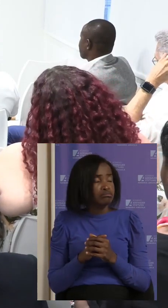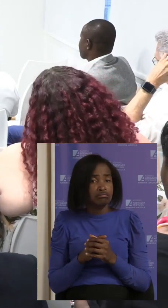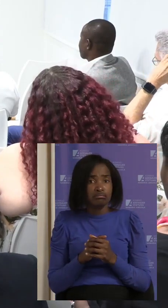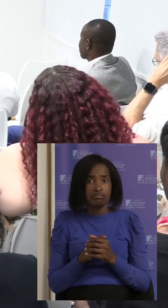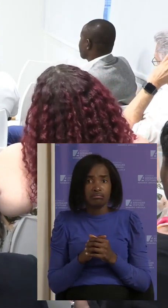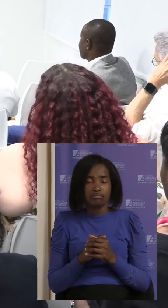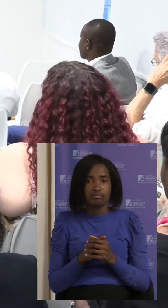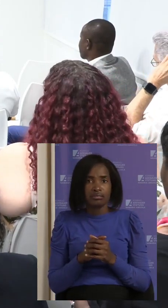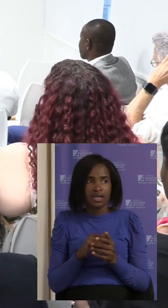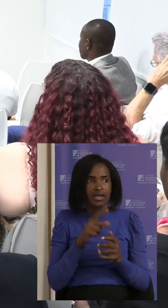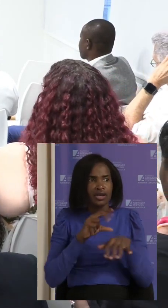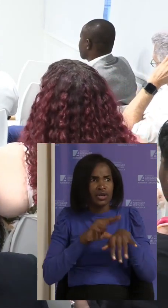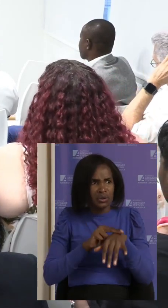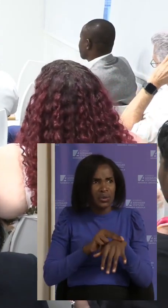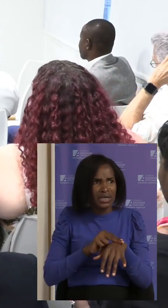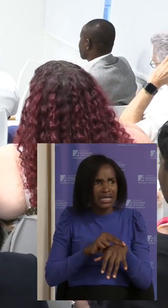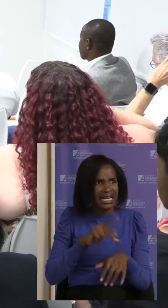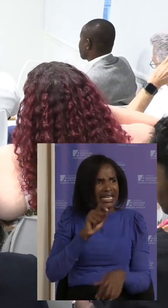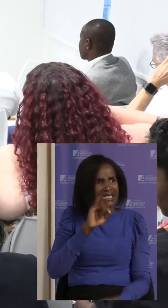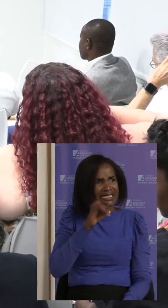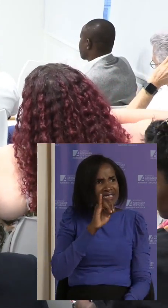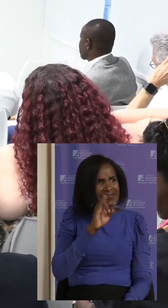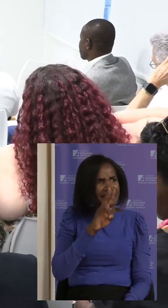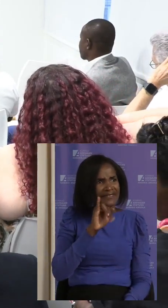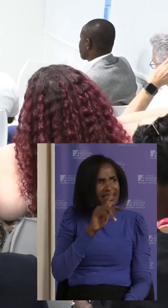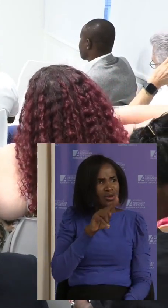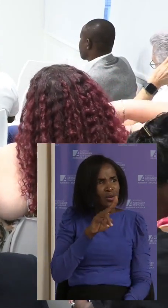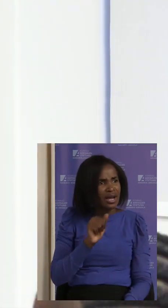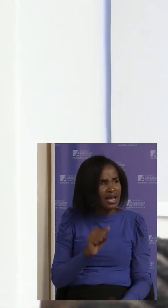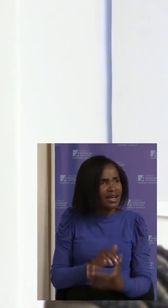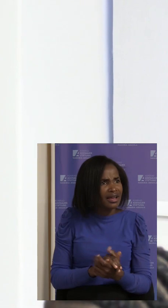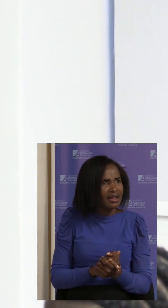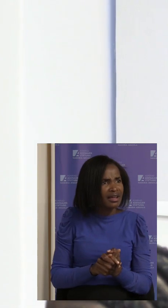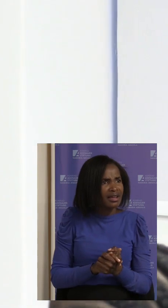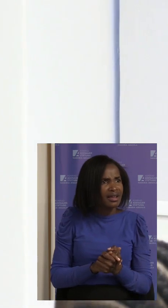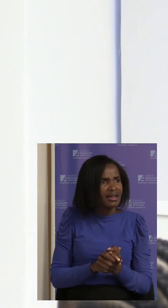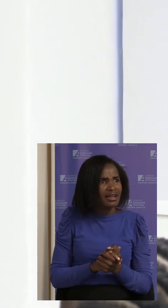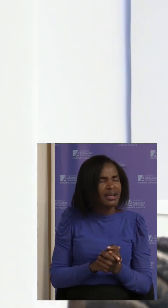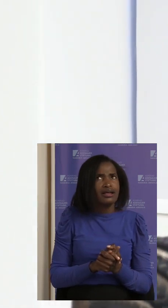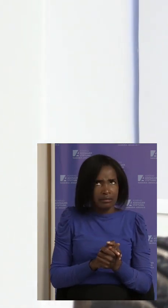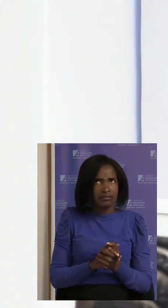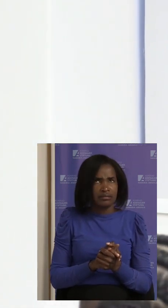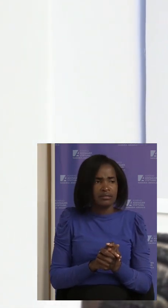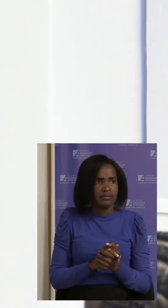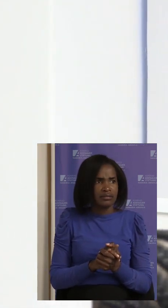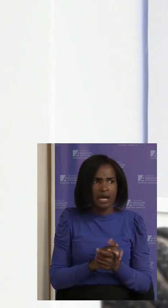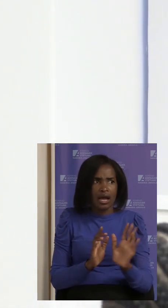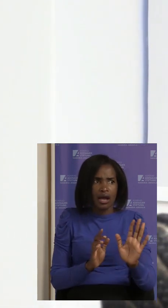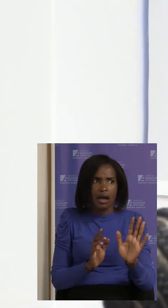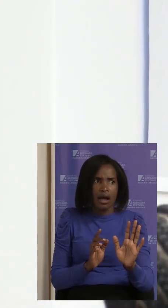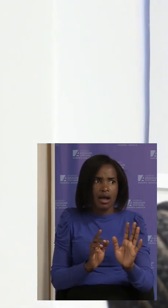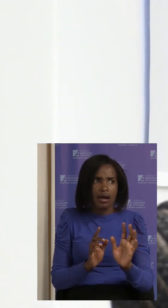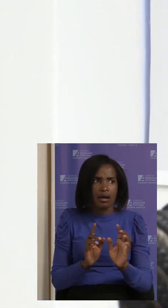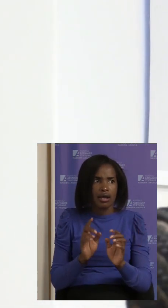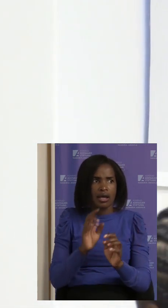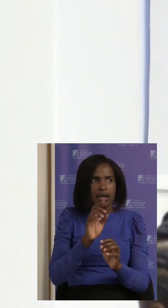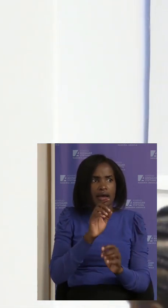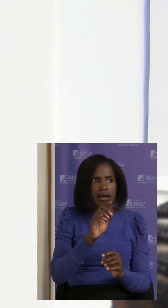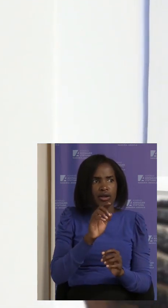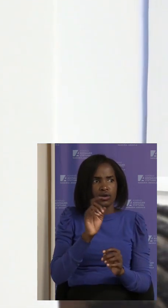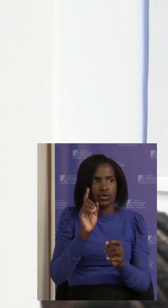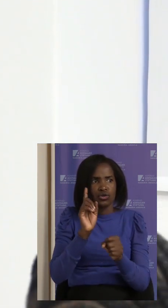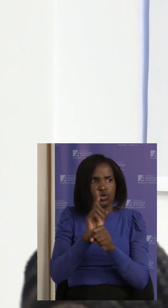highlighting Dr. Chivikua's statement. And also, I think that the doctor